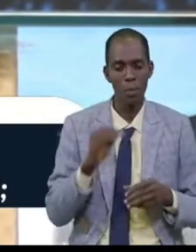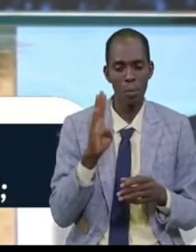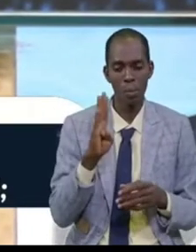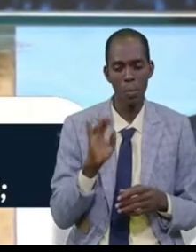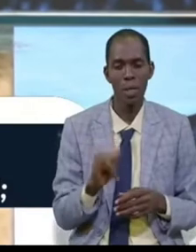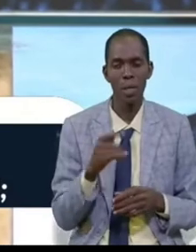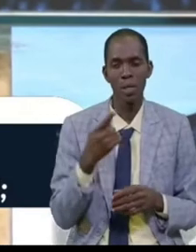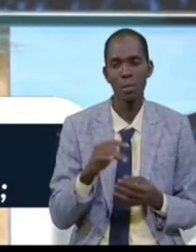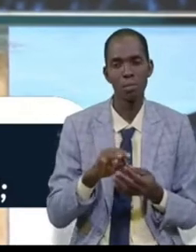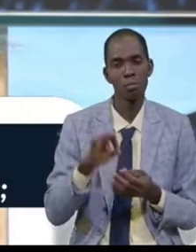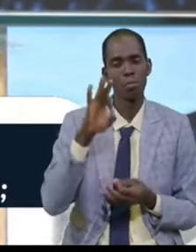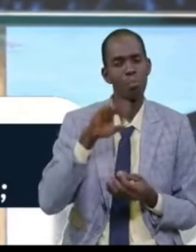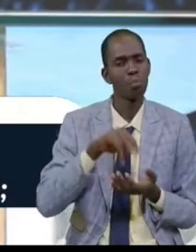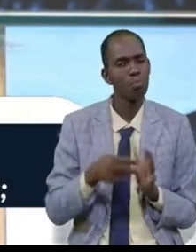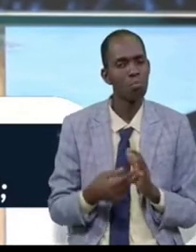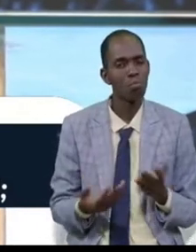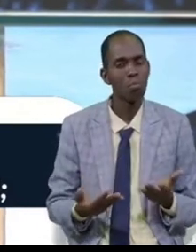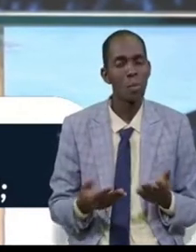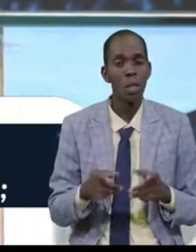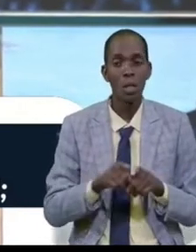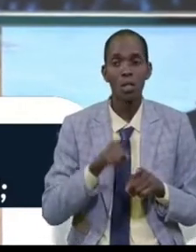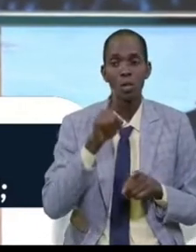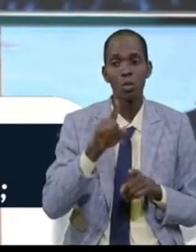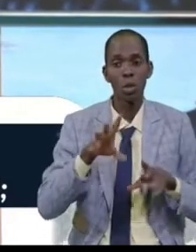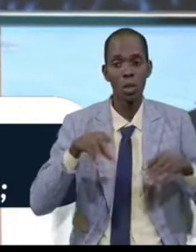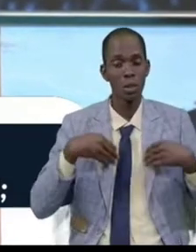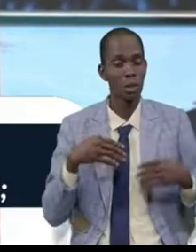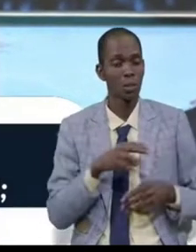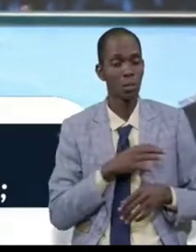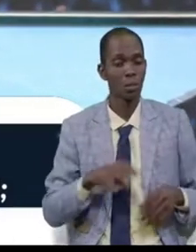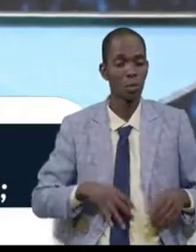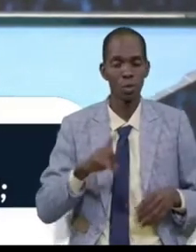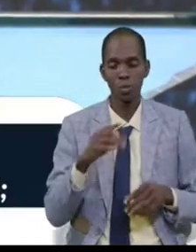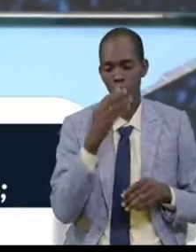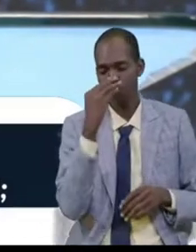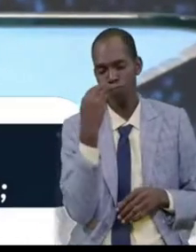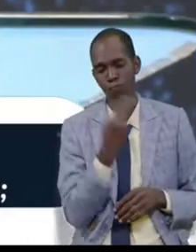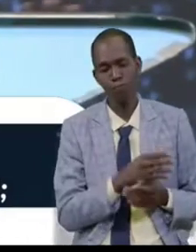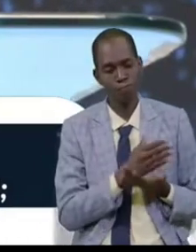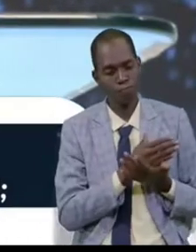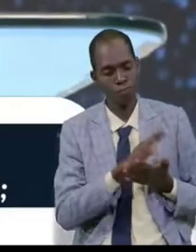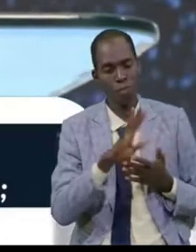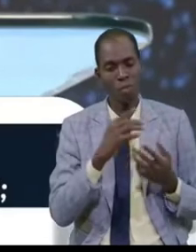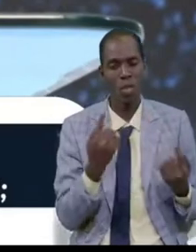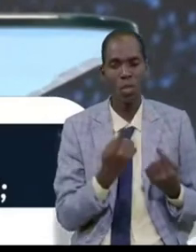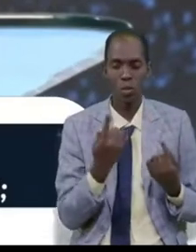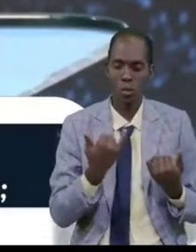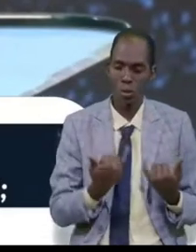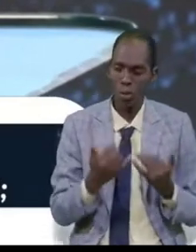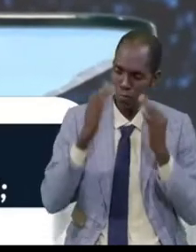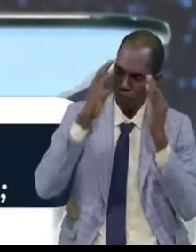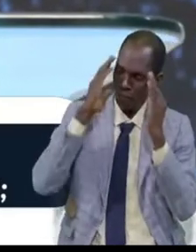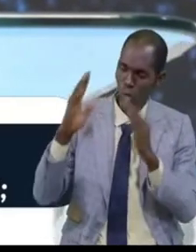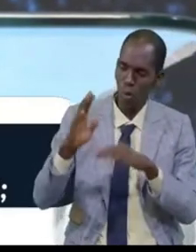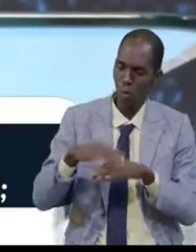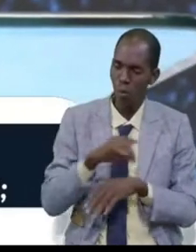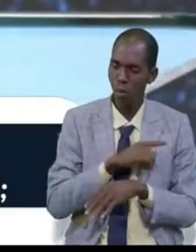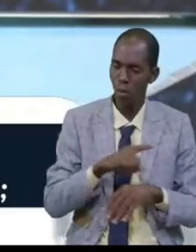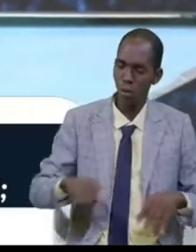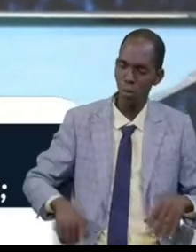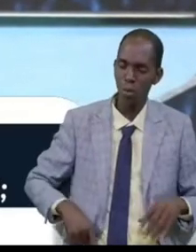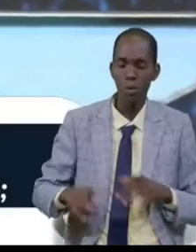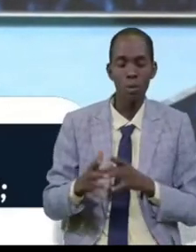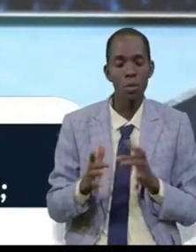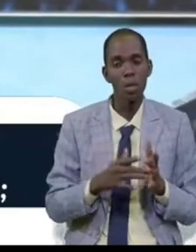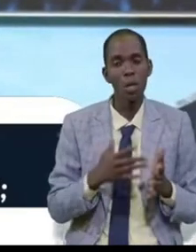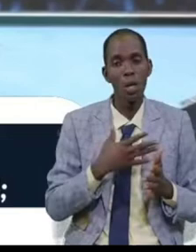That is, as you are born again, you confess your sin, you forsake your sin, you turn to the Lord, and you are born again. The Spirit